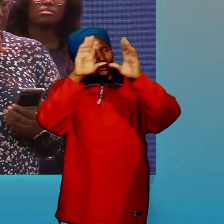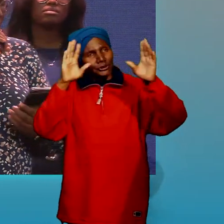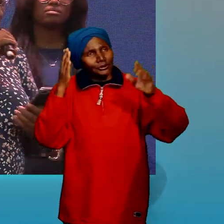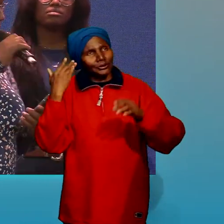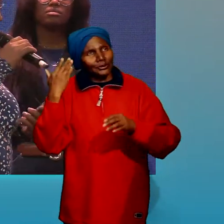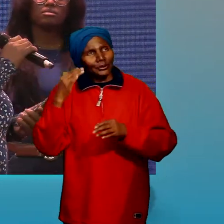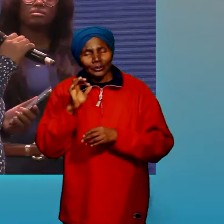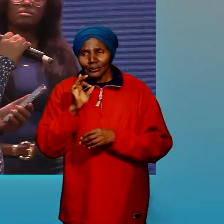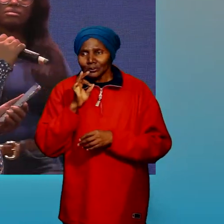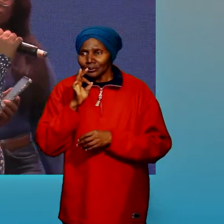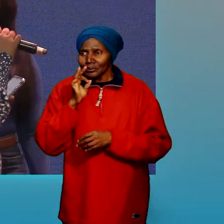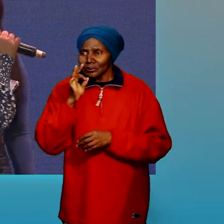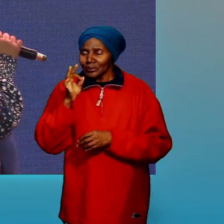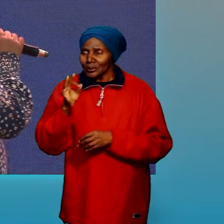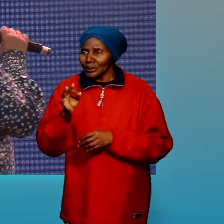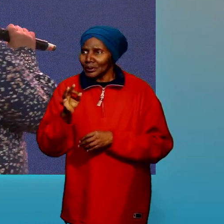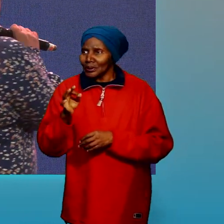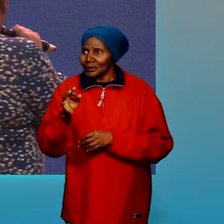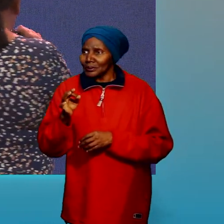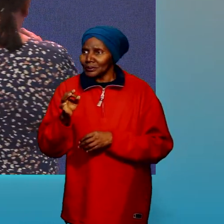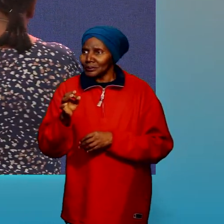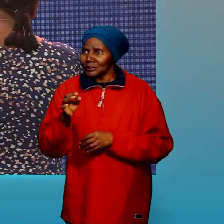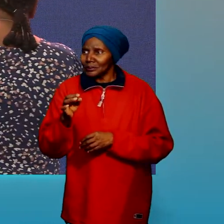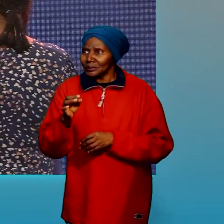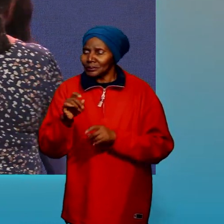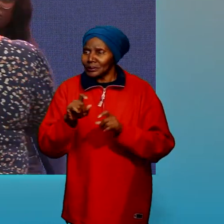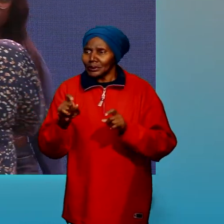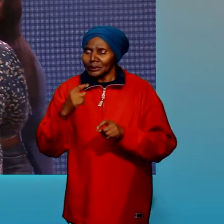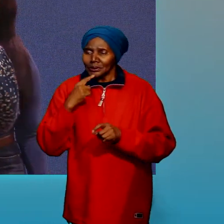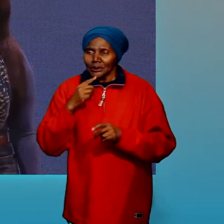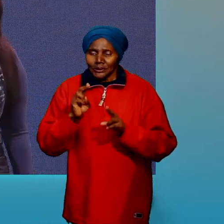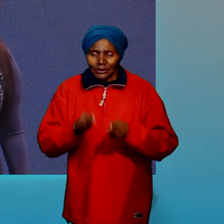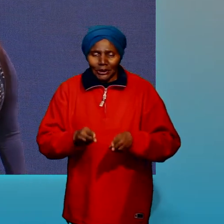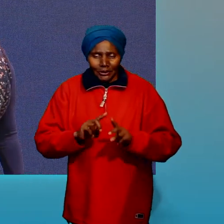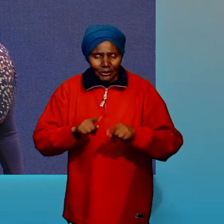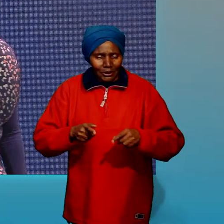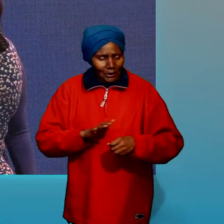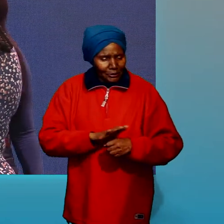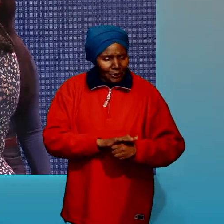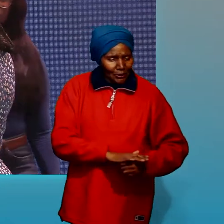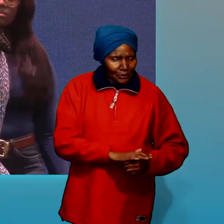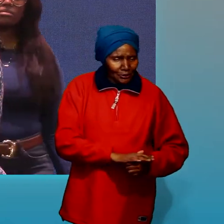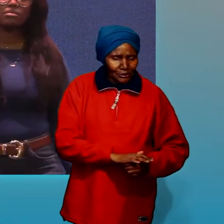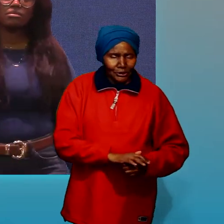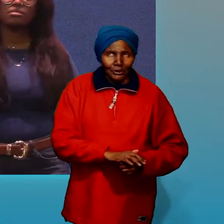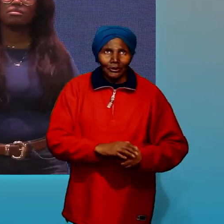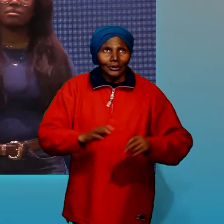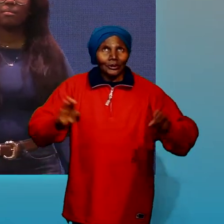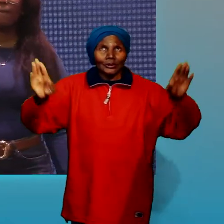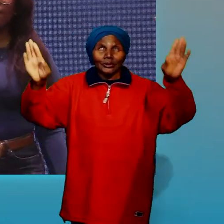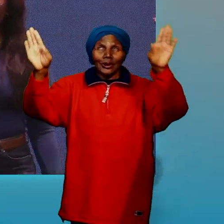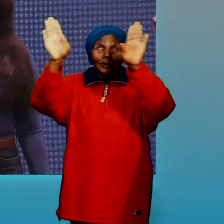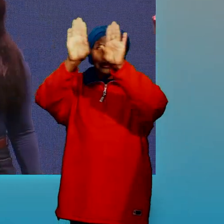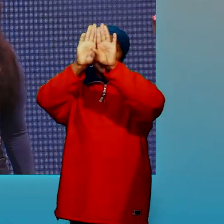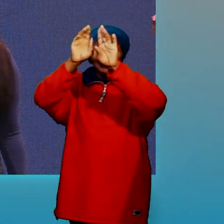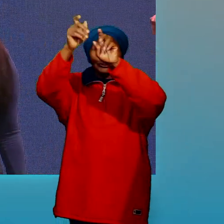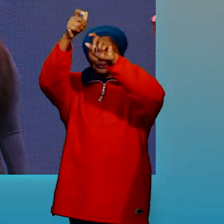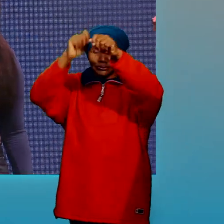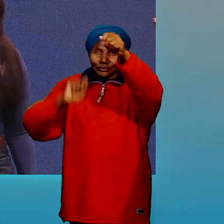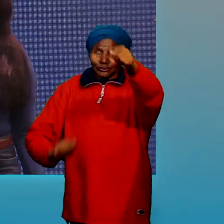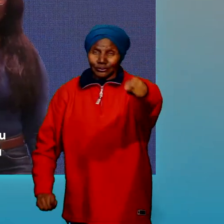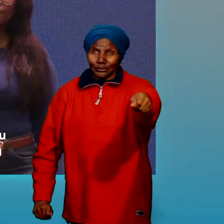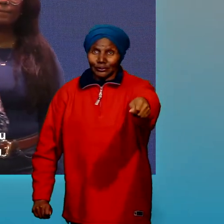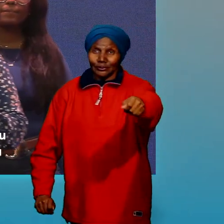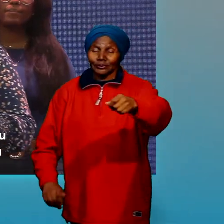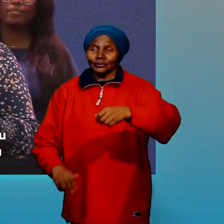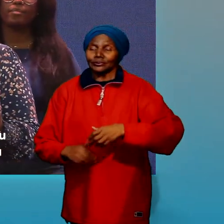So I'm going to ask for the words to come up again of death could not hold you. The veil tore before you. And I'll ask